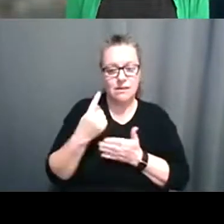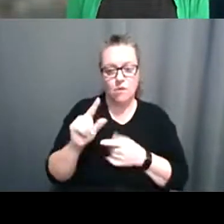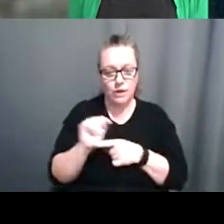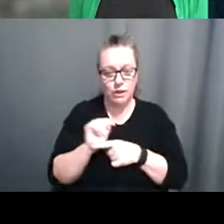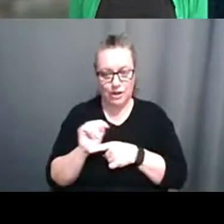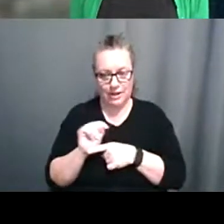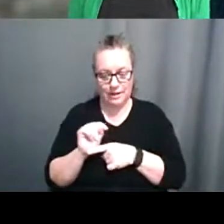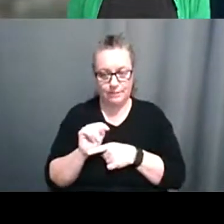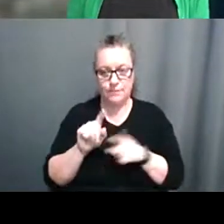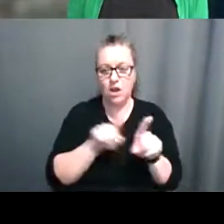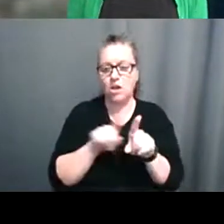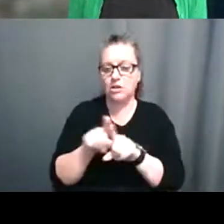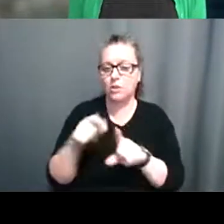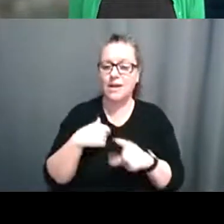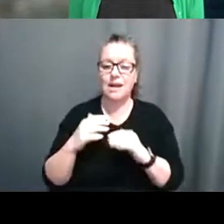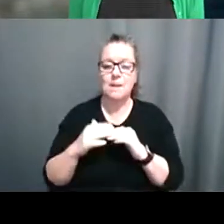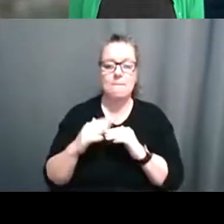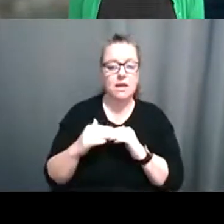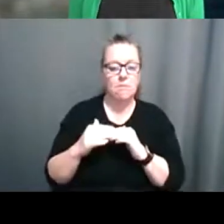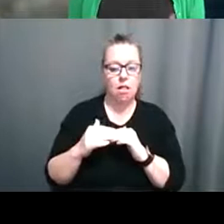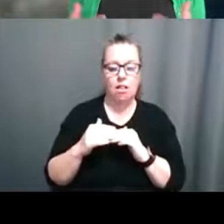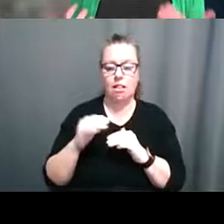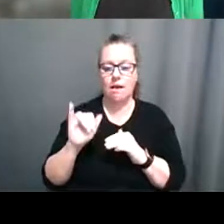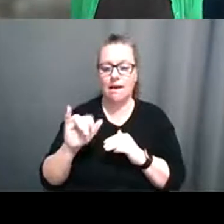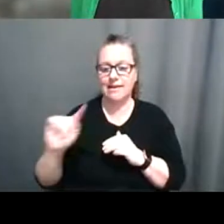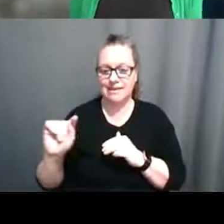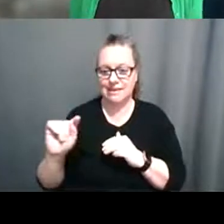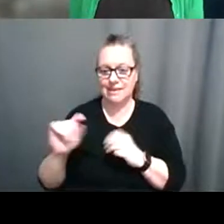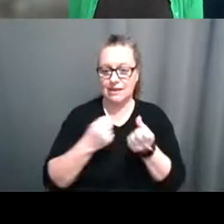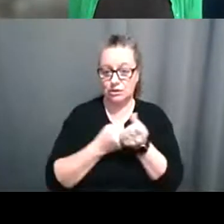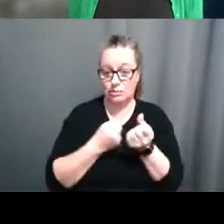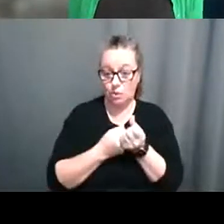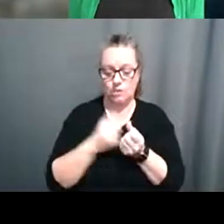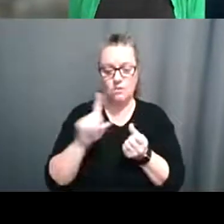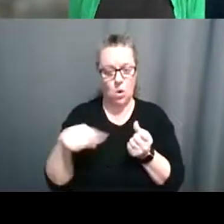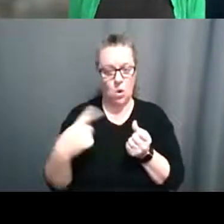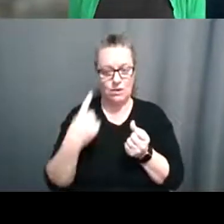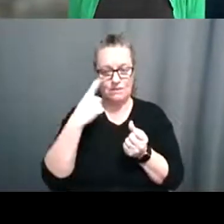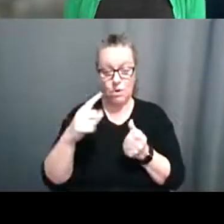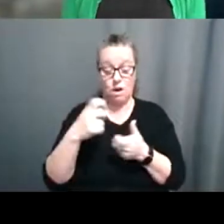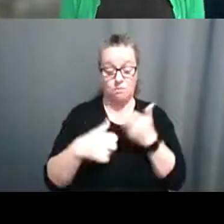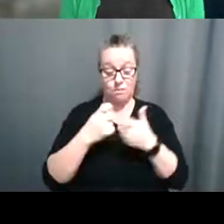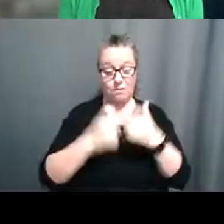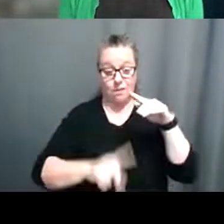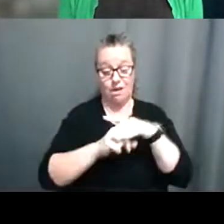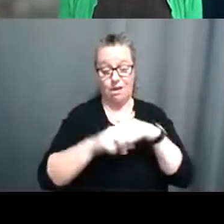also have minimal IT support, mainly for when we have problems that we can't resolve on our own.